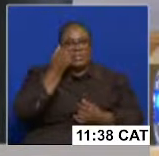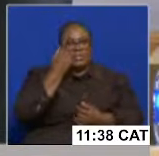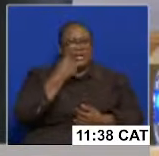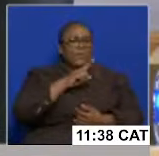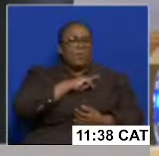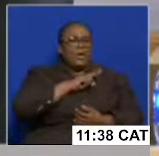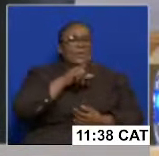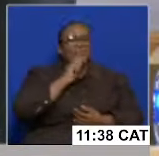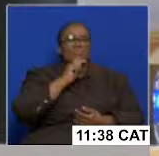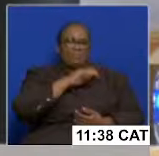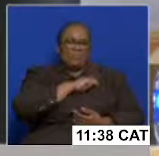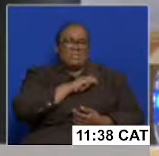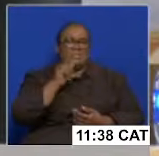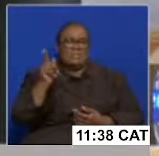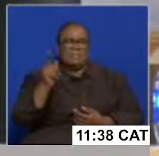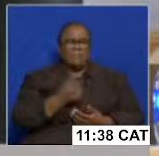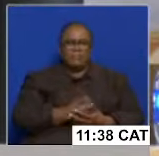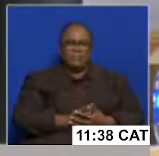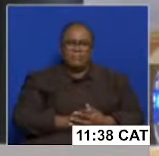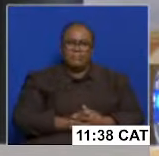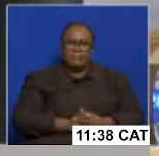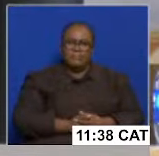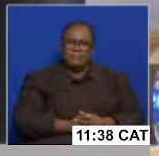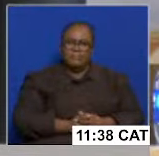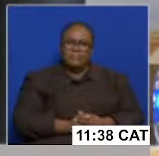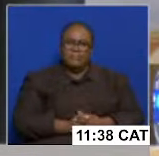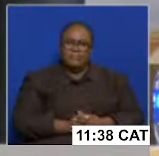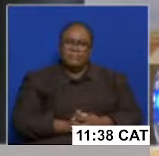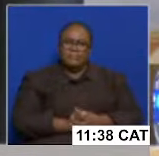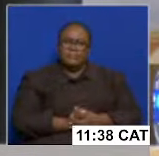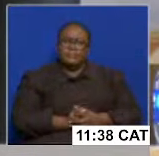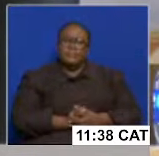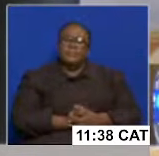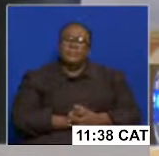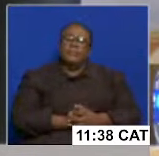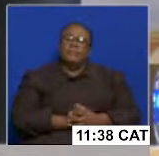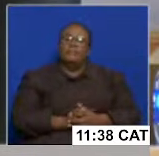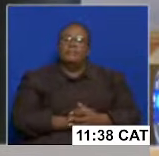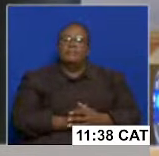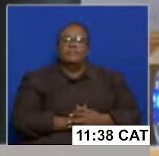your dealing with him in an illegal operation like this.